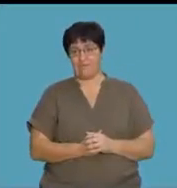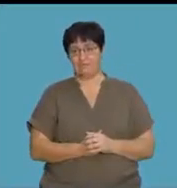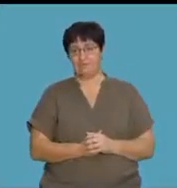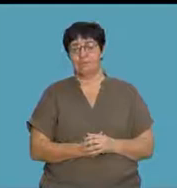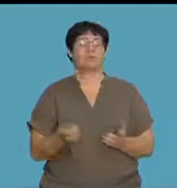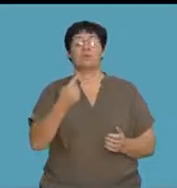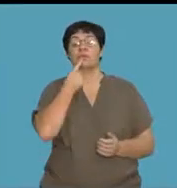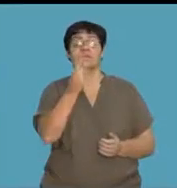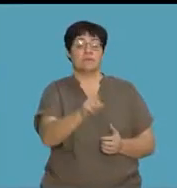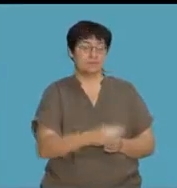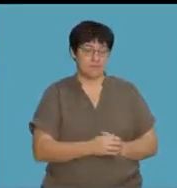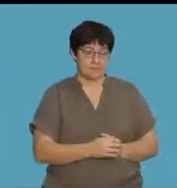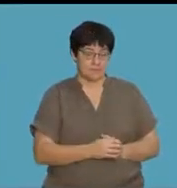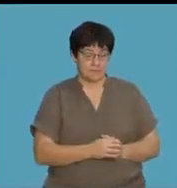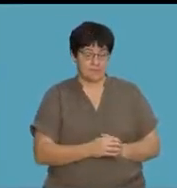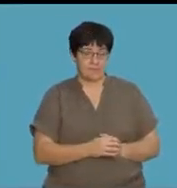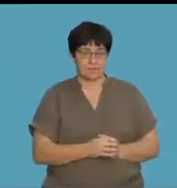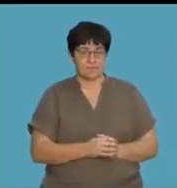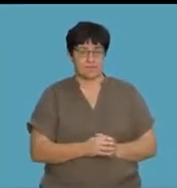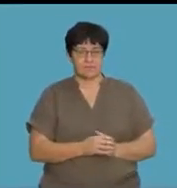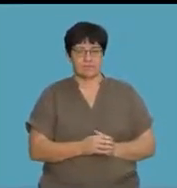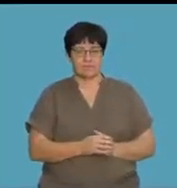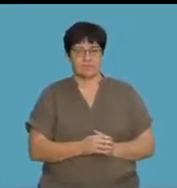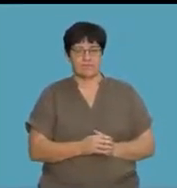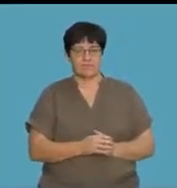are saying that now we understand that